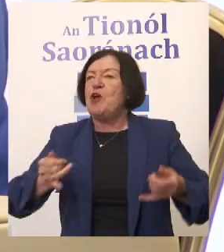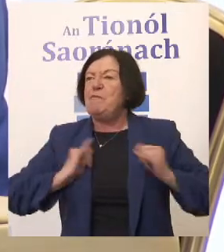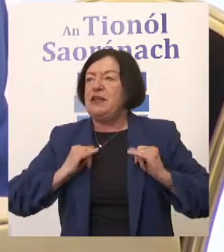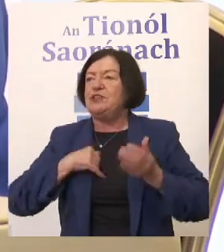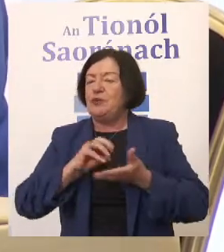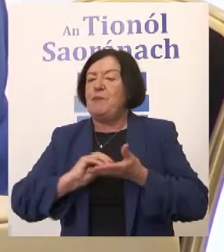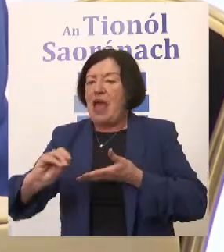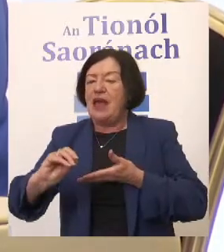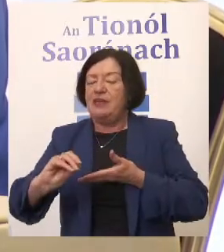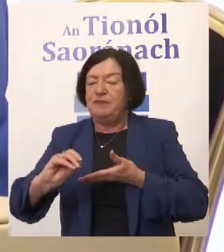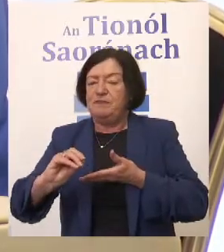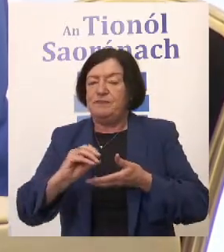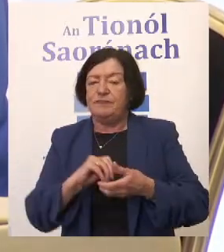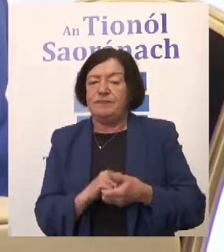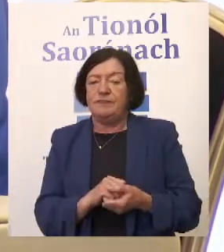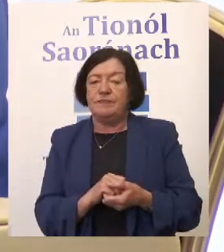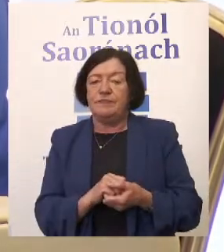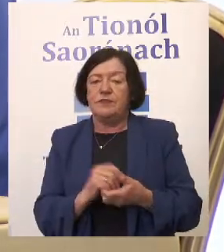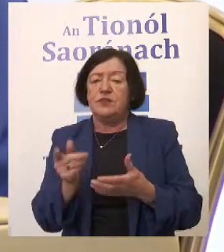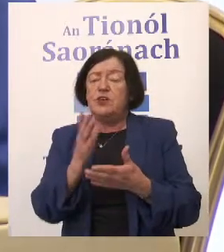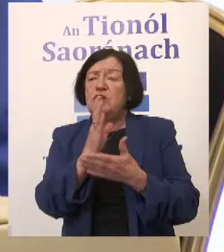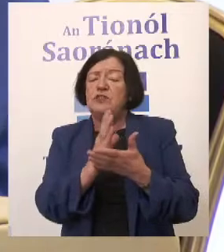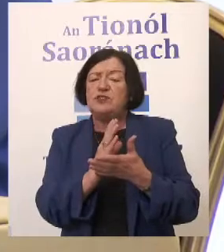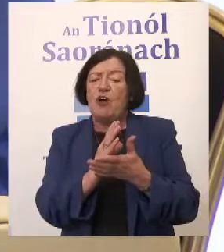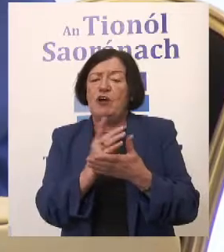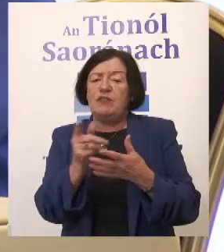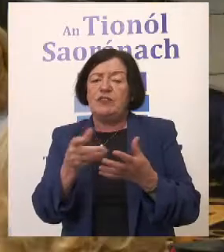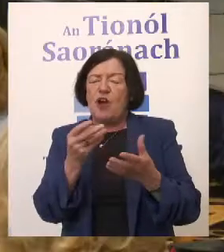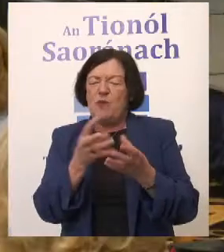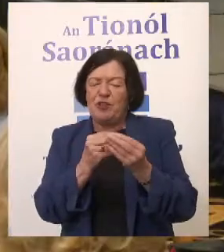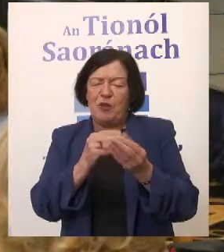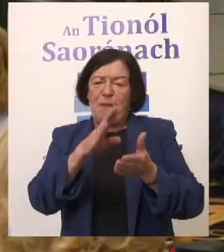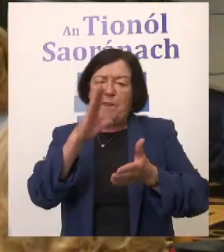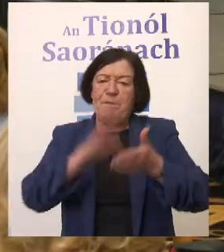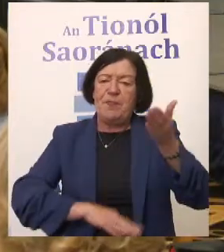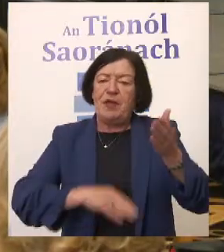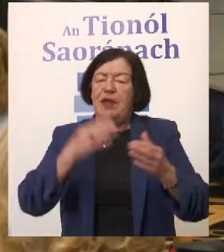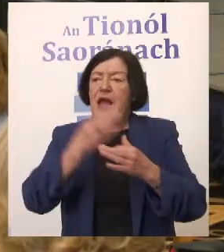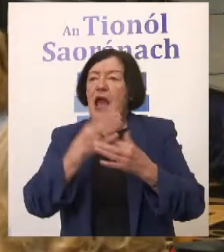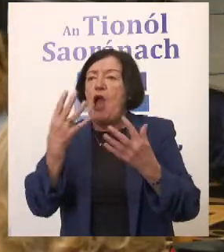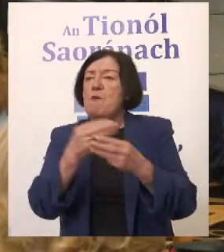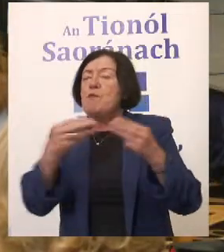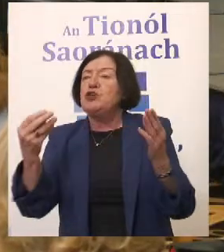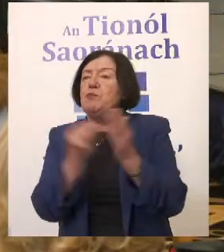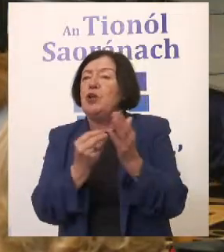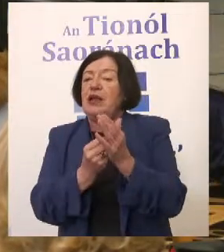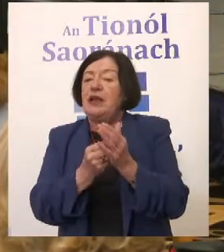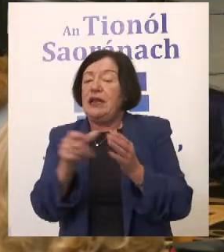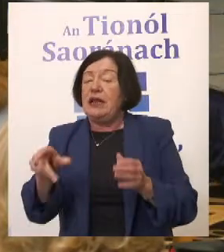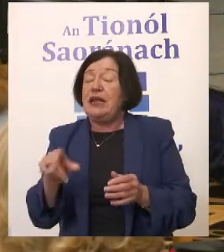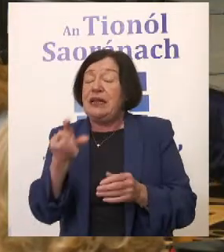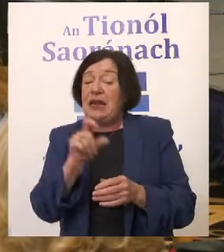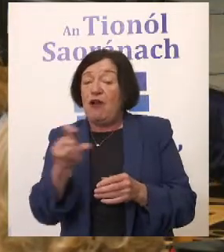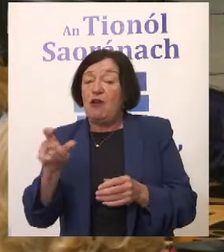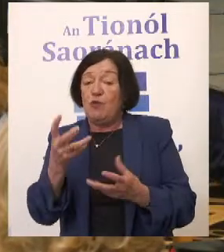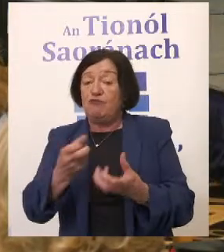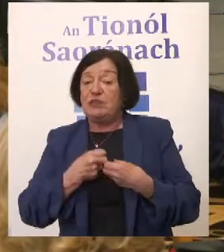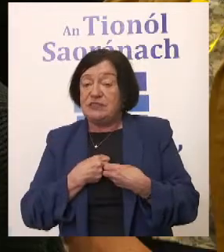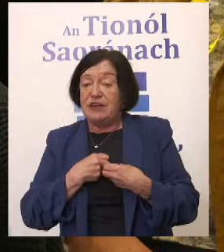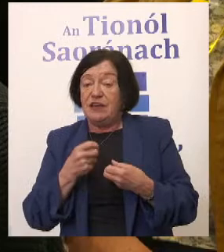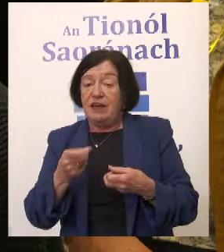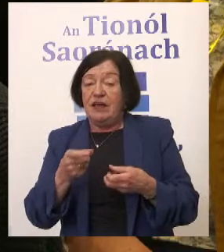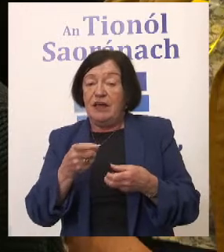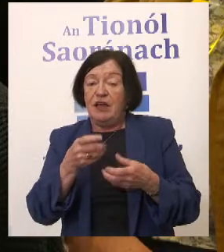pay always. So some of it, there's always a gap between the amount of money a local authority thinks it's going to get in, and there's kind of the